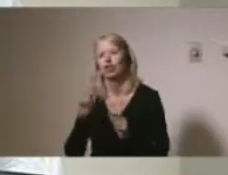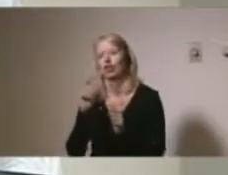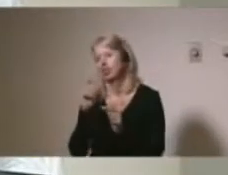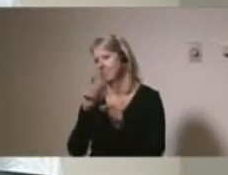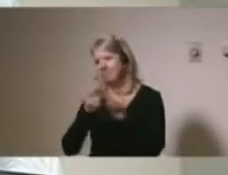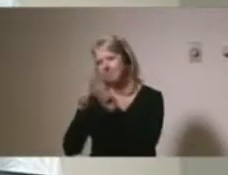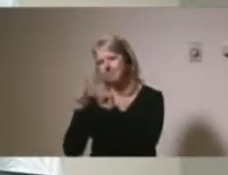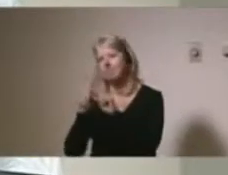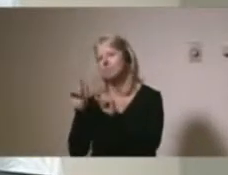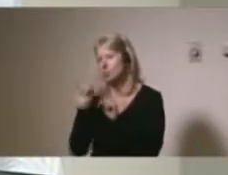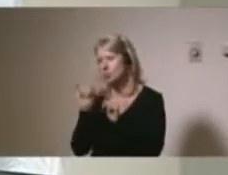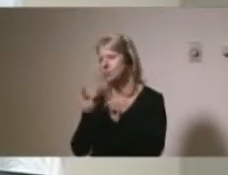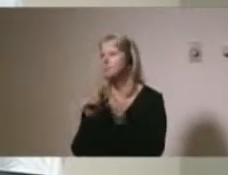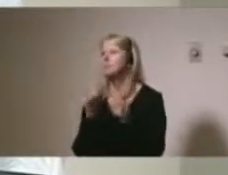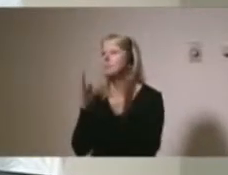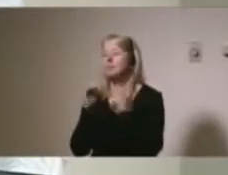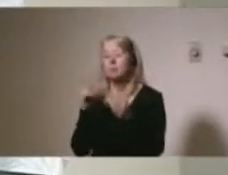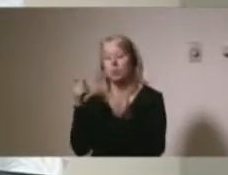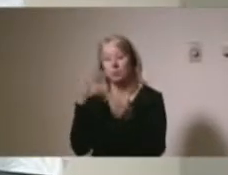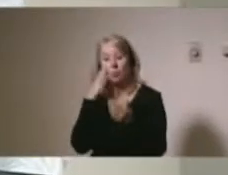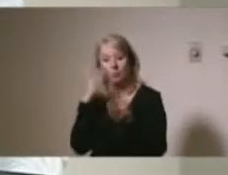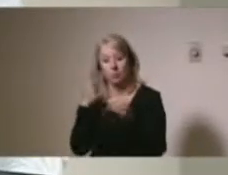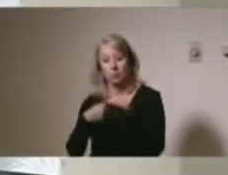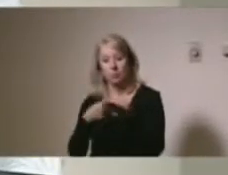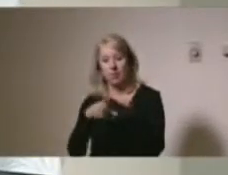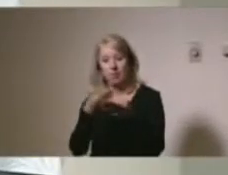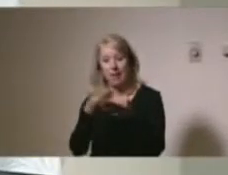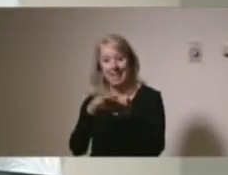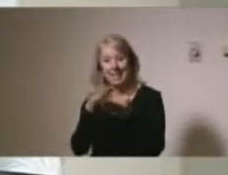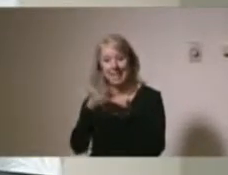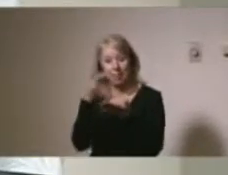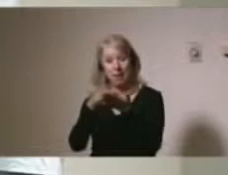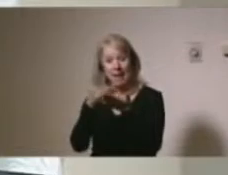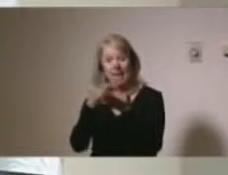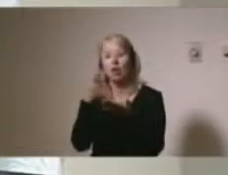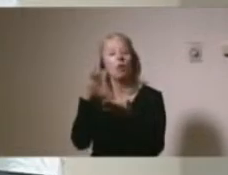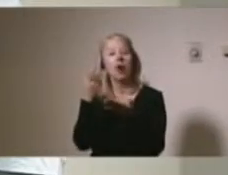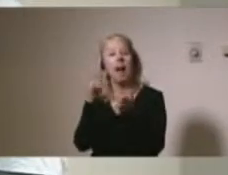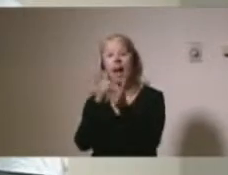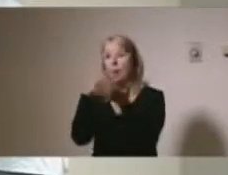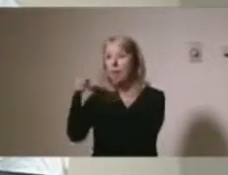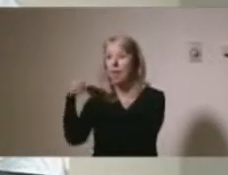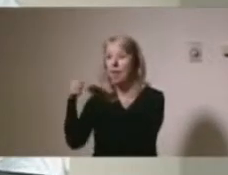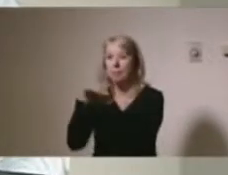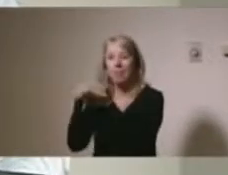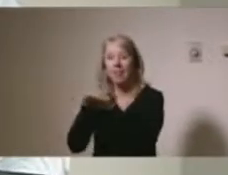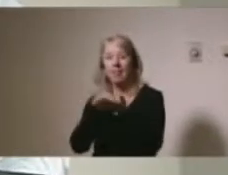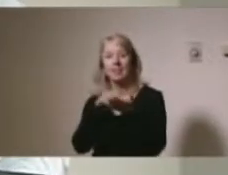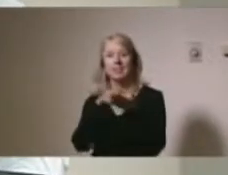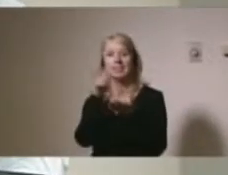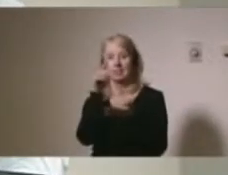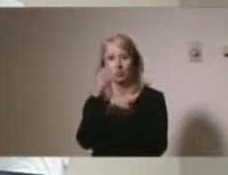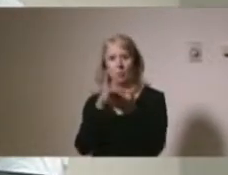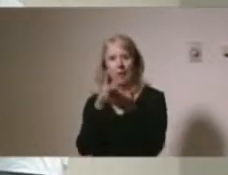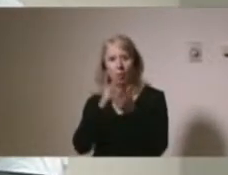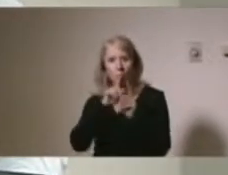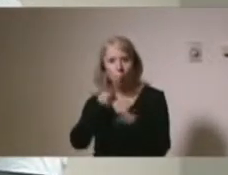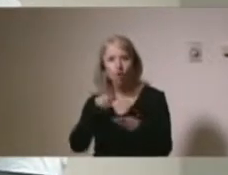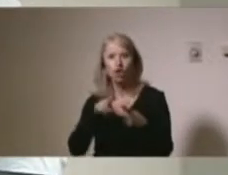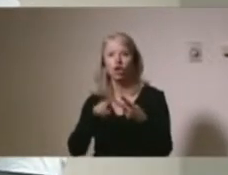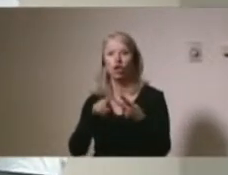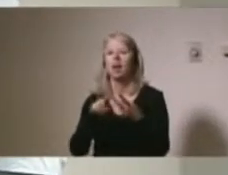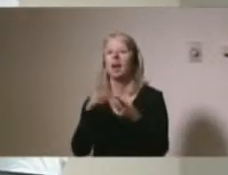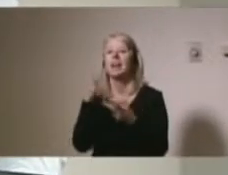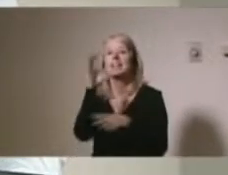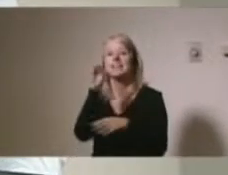bit about the money is, you know, they use money orders to pay for bills, you know, CODs, collect on delivery, to be